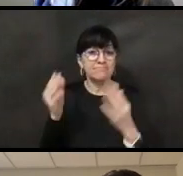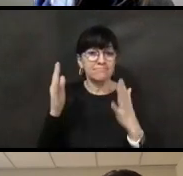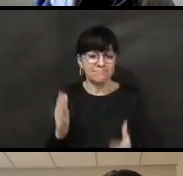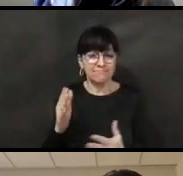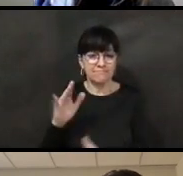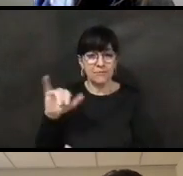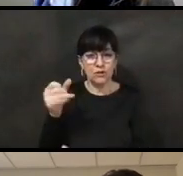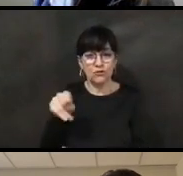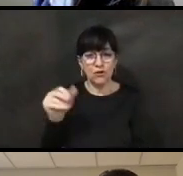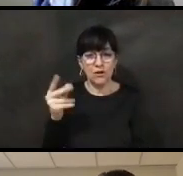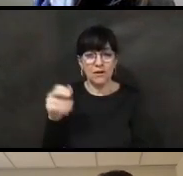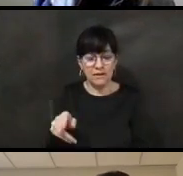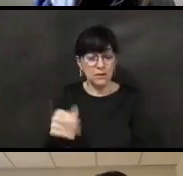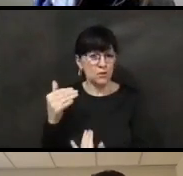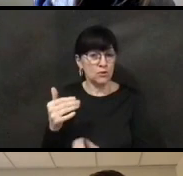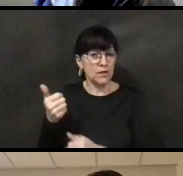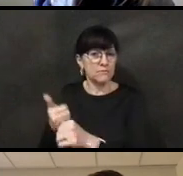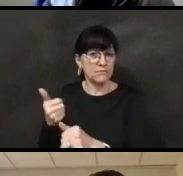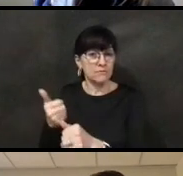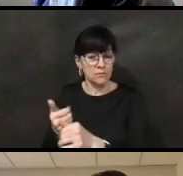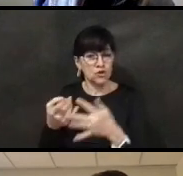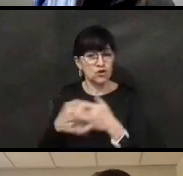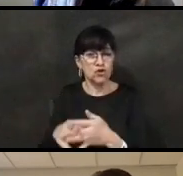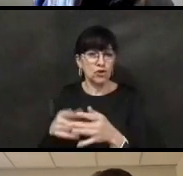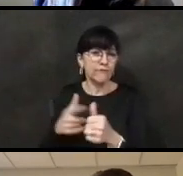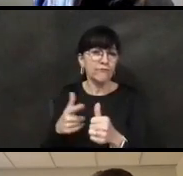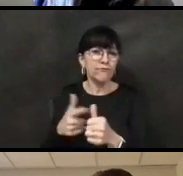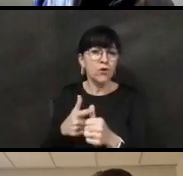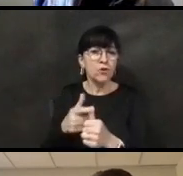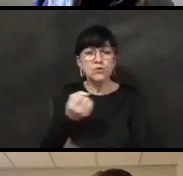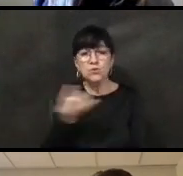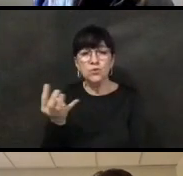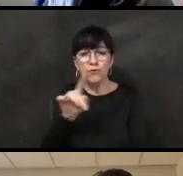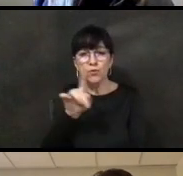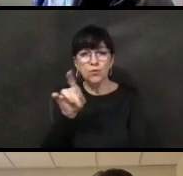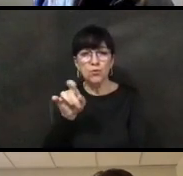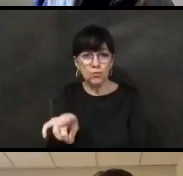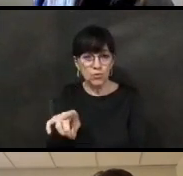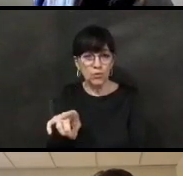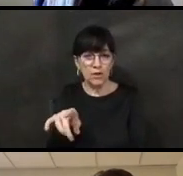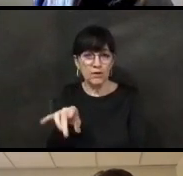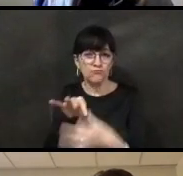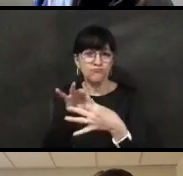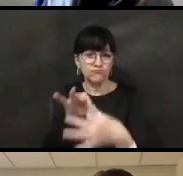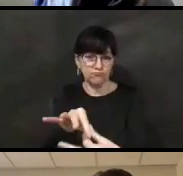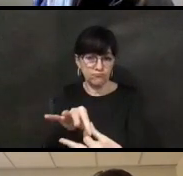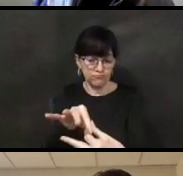Governor. So we're going to start first with a few questions that we got pre-submitted.